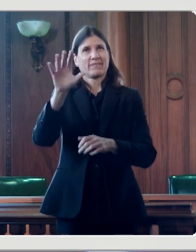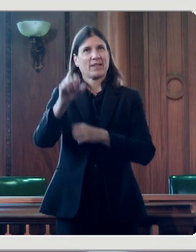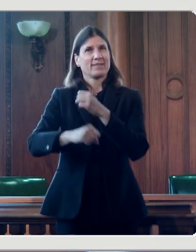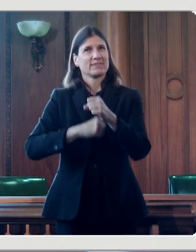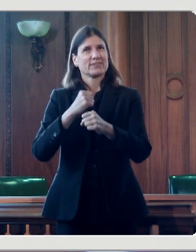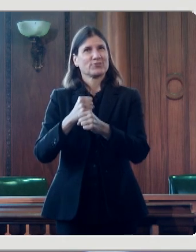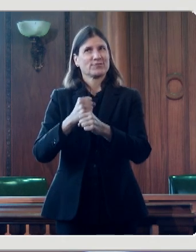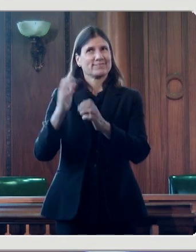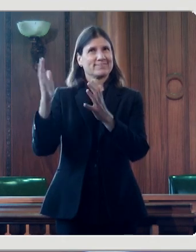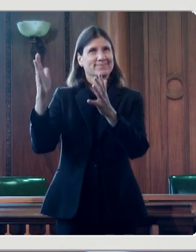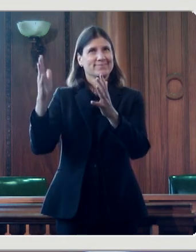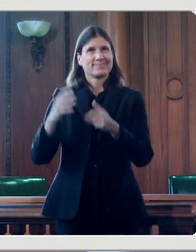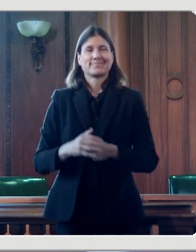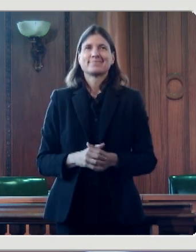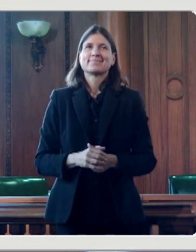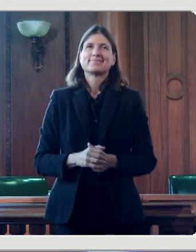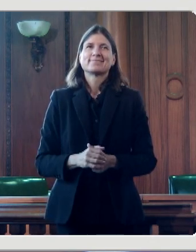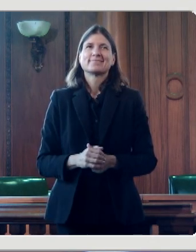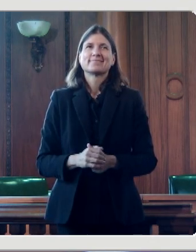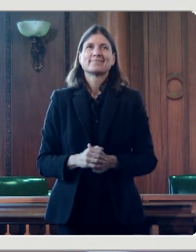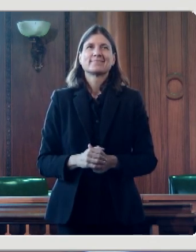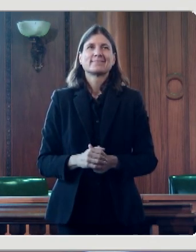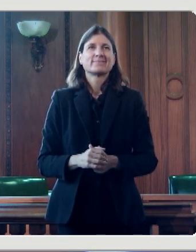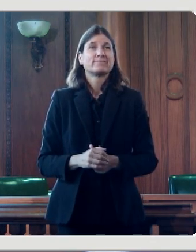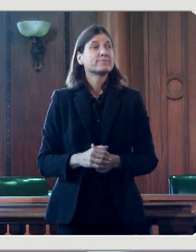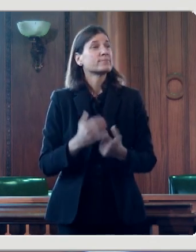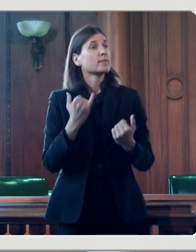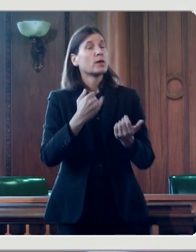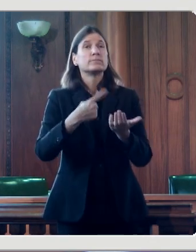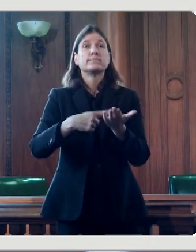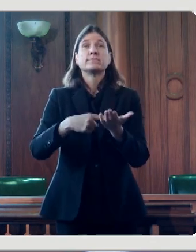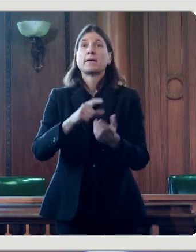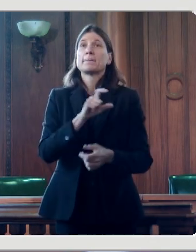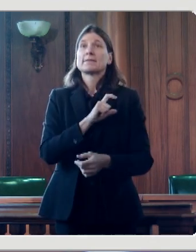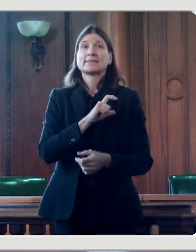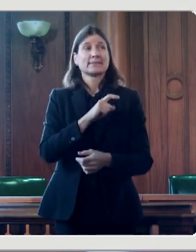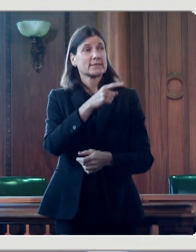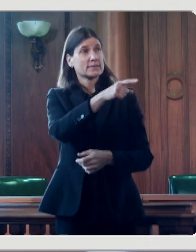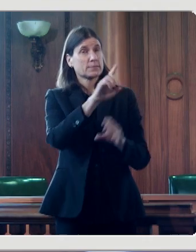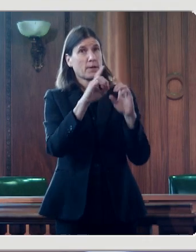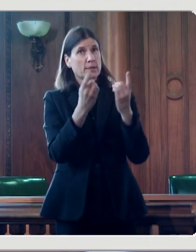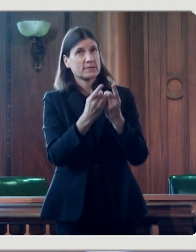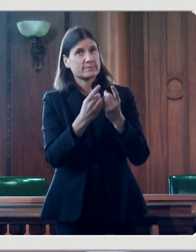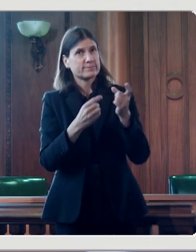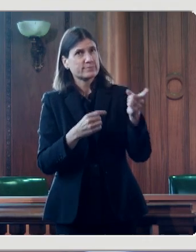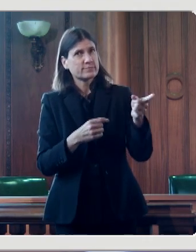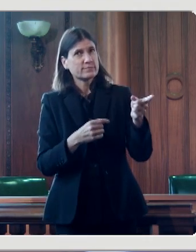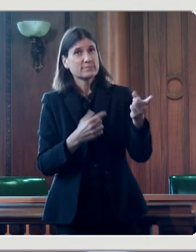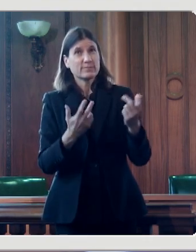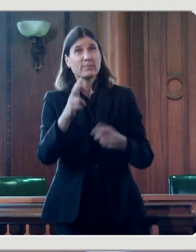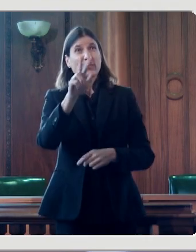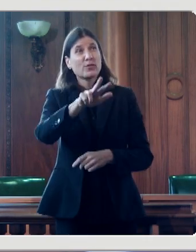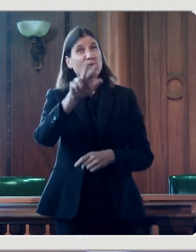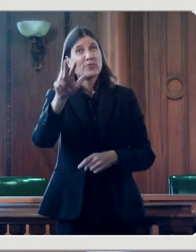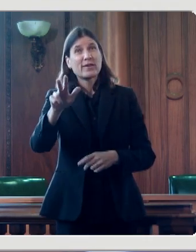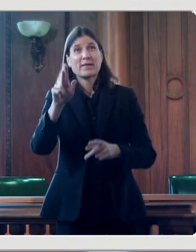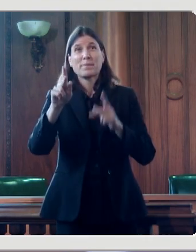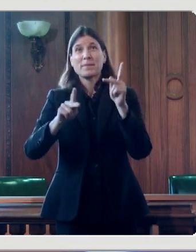Just a quick update, Commissioner Clapper, the police is getting hit hard. They're down 33 with